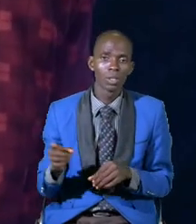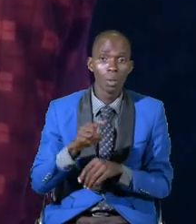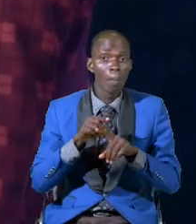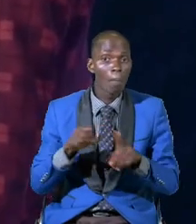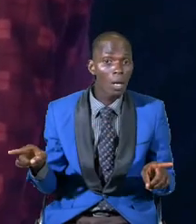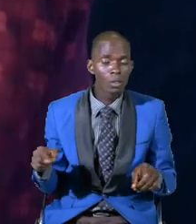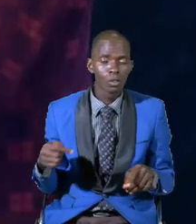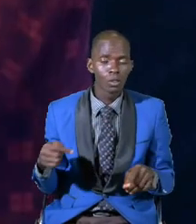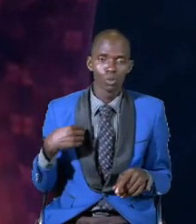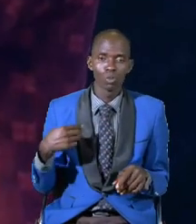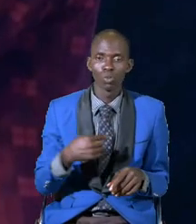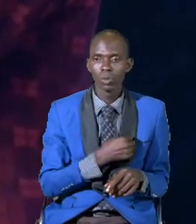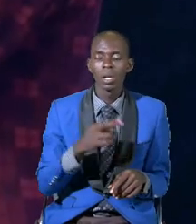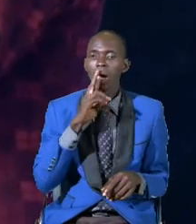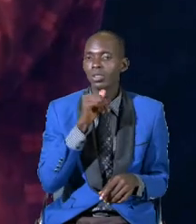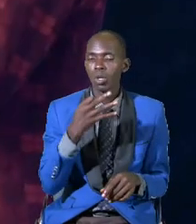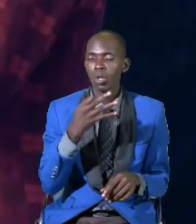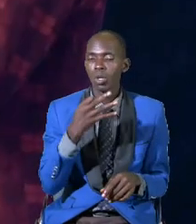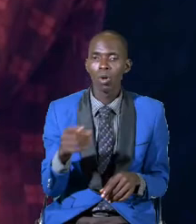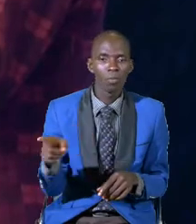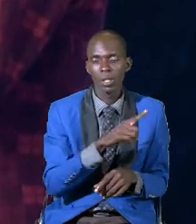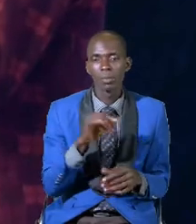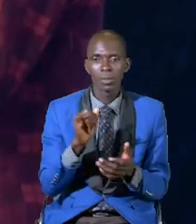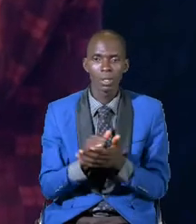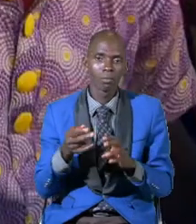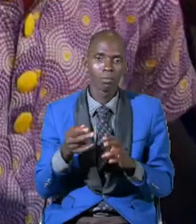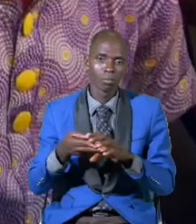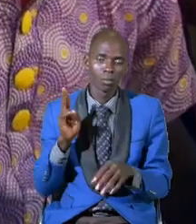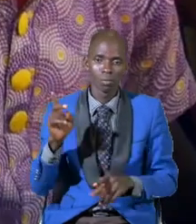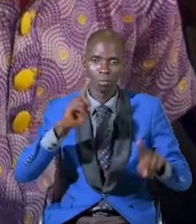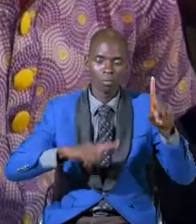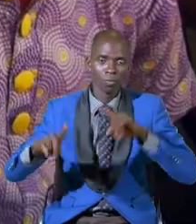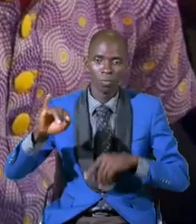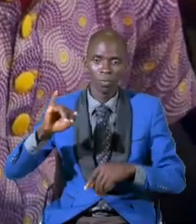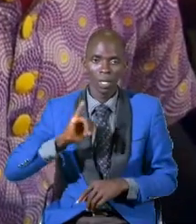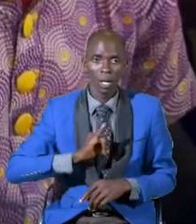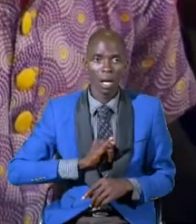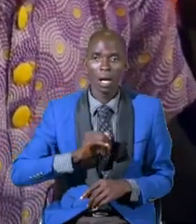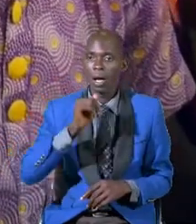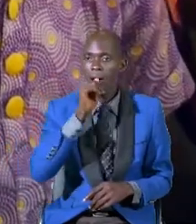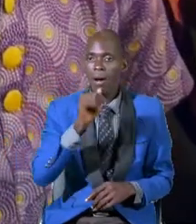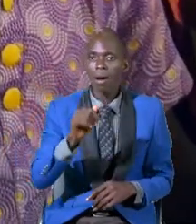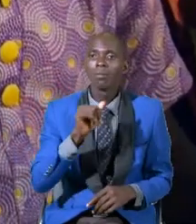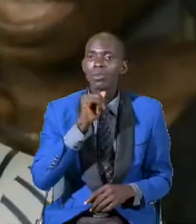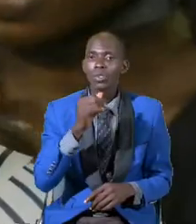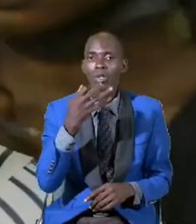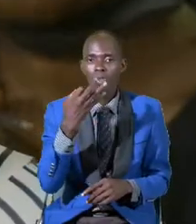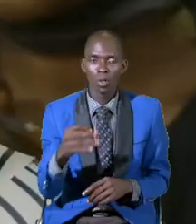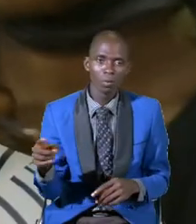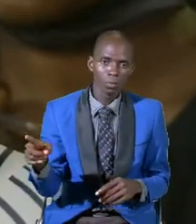that draw back. I am not of them. I am not of